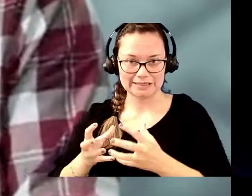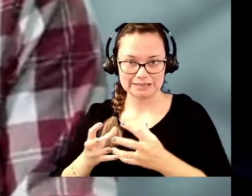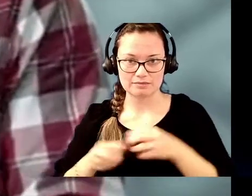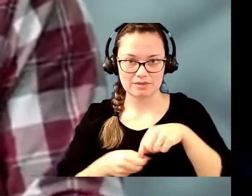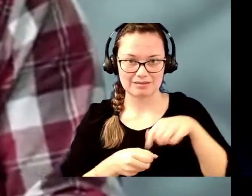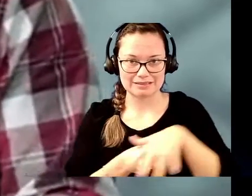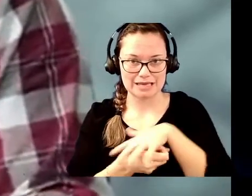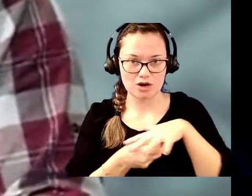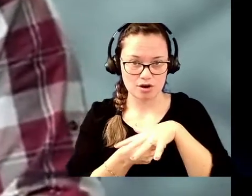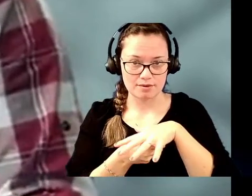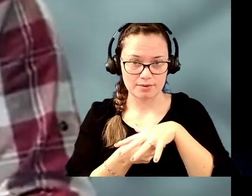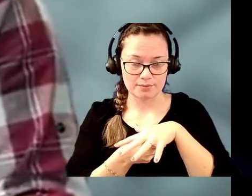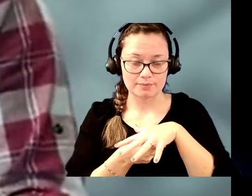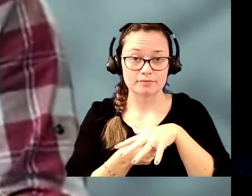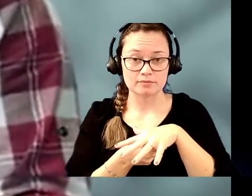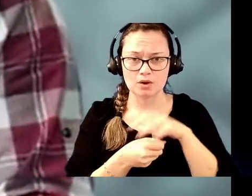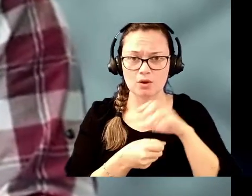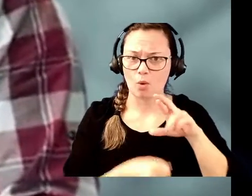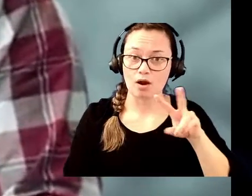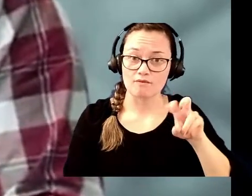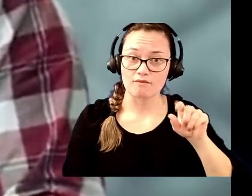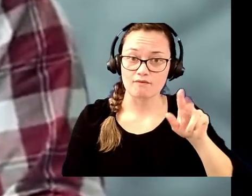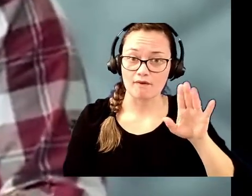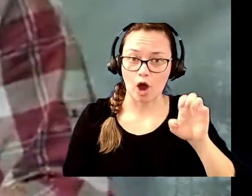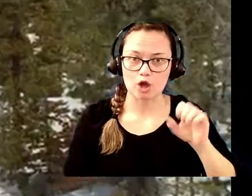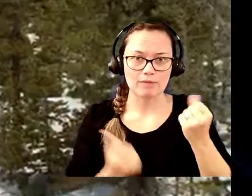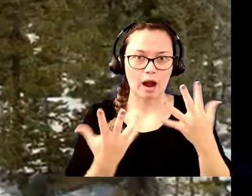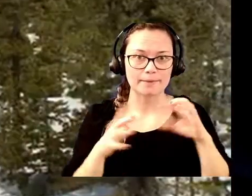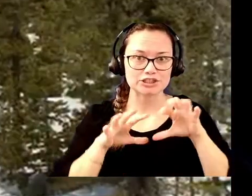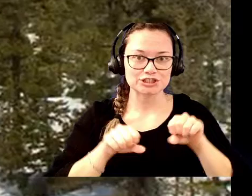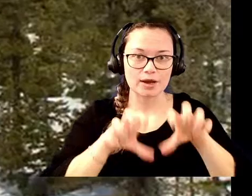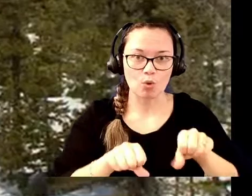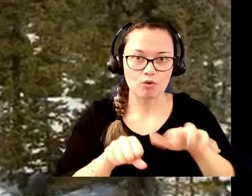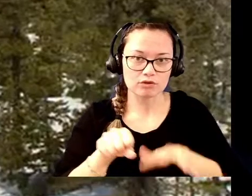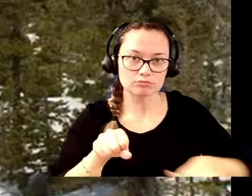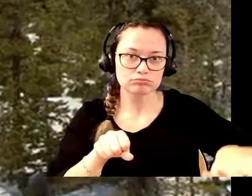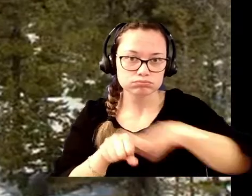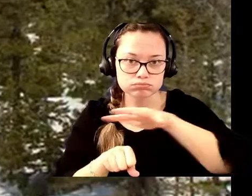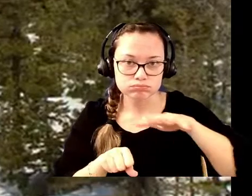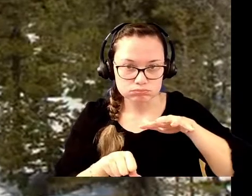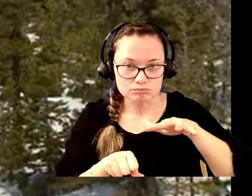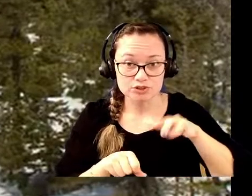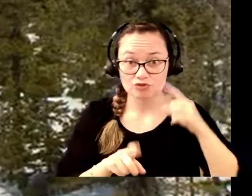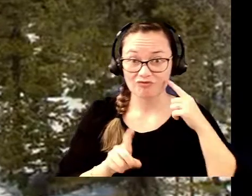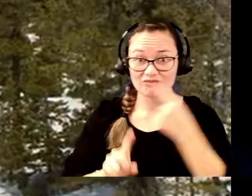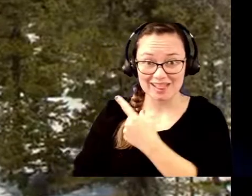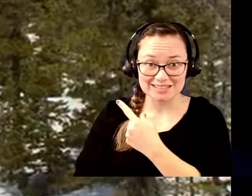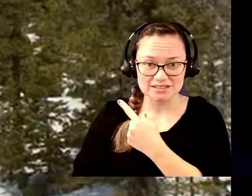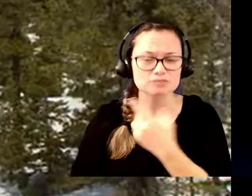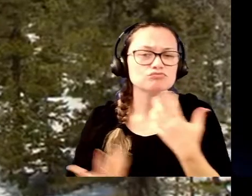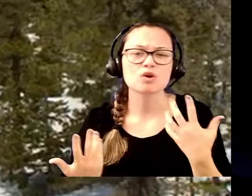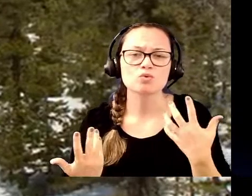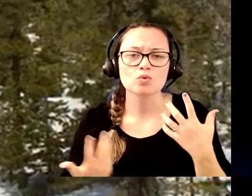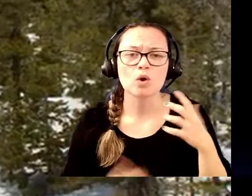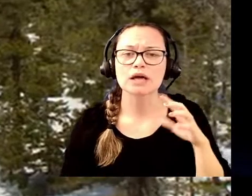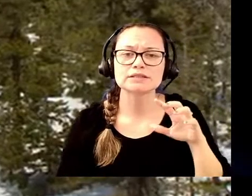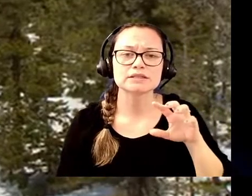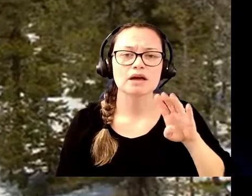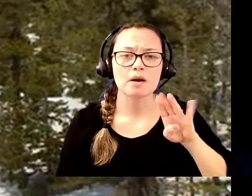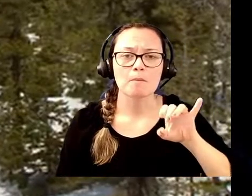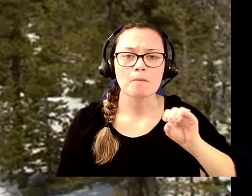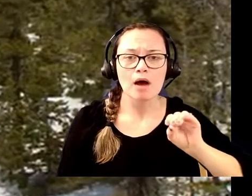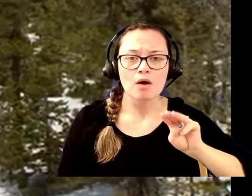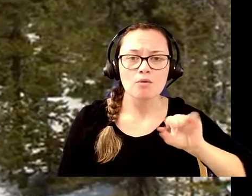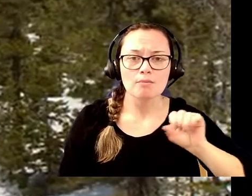area, or perhaps a volume. So for example, we could say, what is the biomass of fir trees in